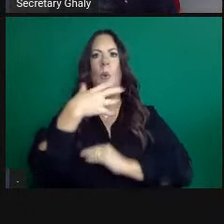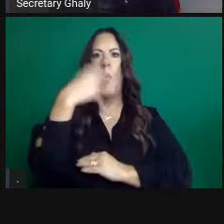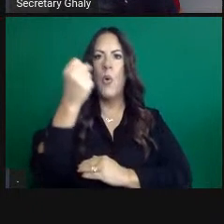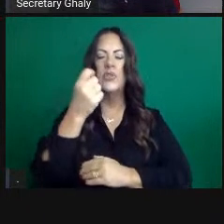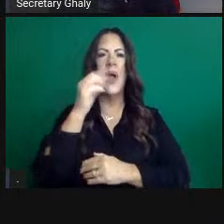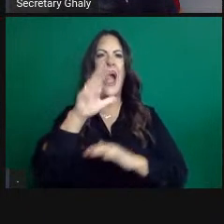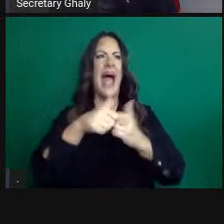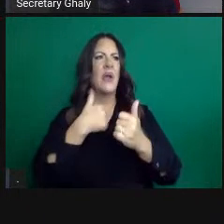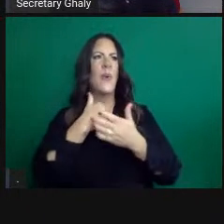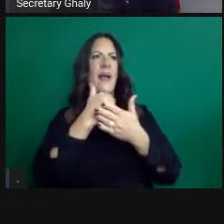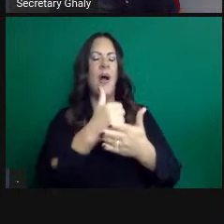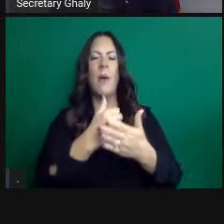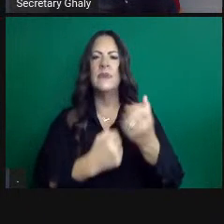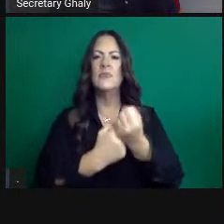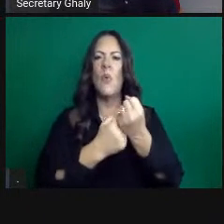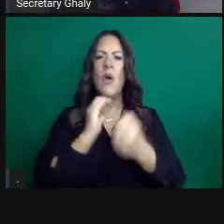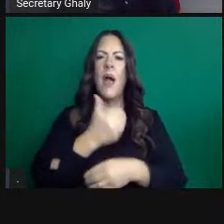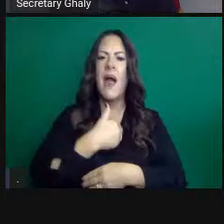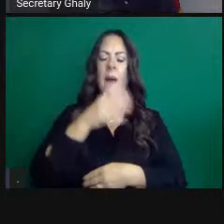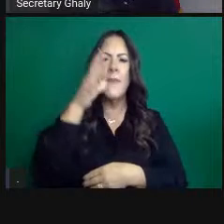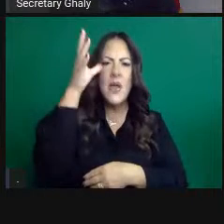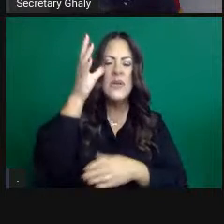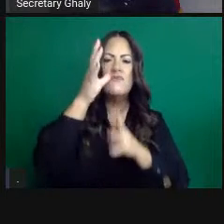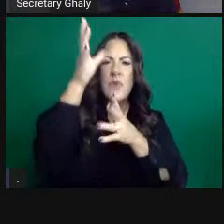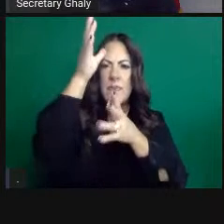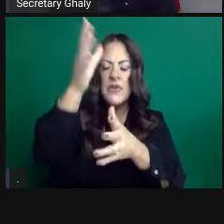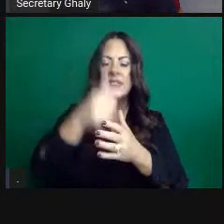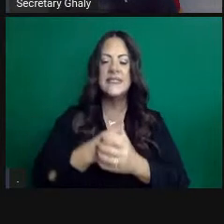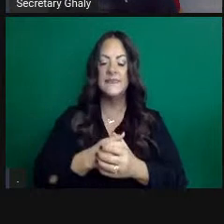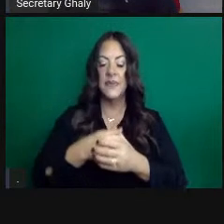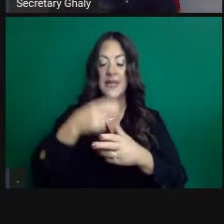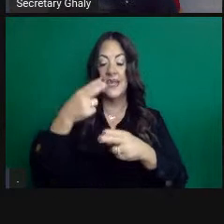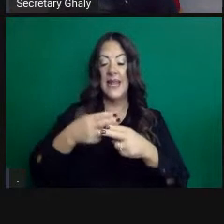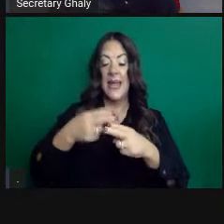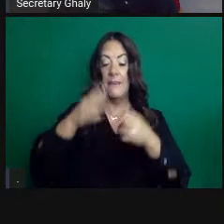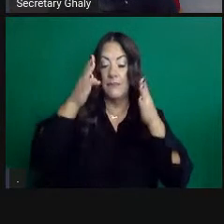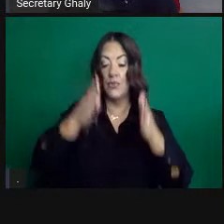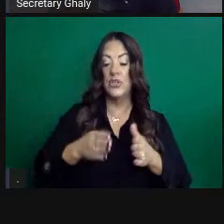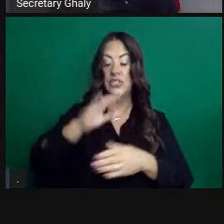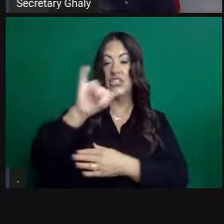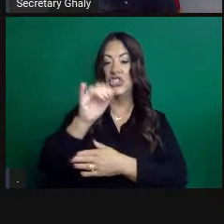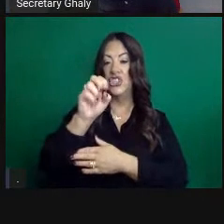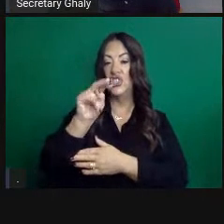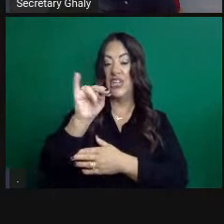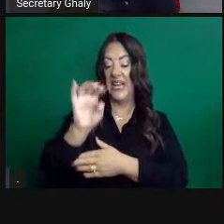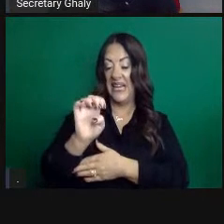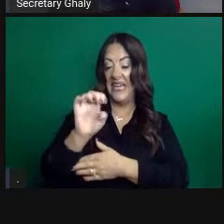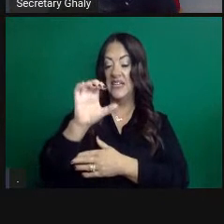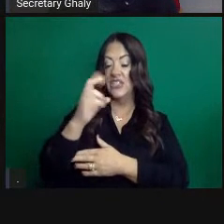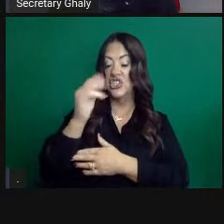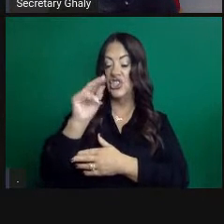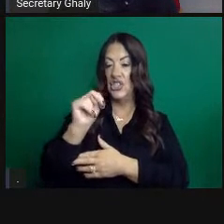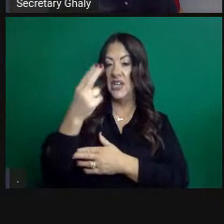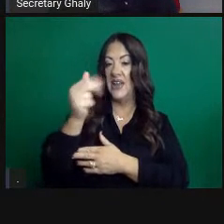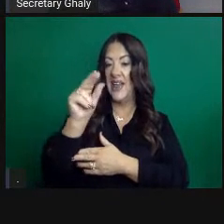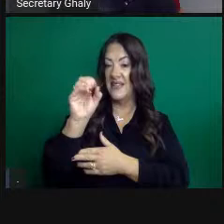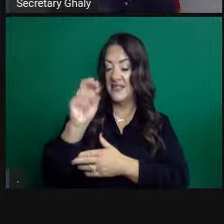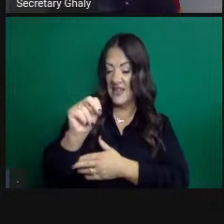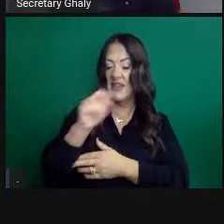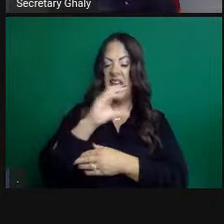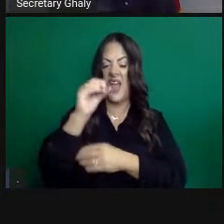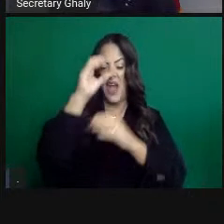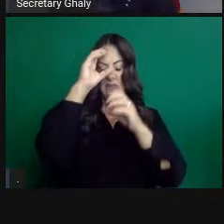in California and across the nation. Jeannie Chen Hansen, Professor Fernando Torres-Gil,